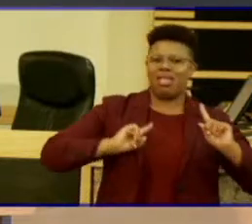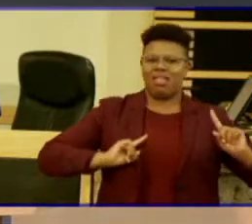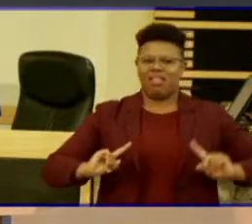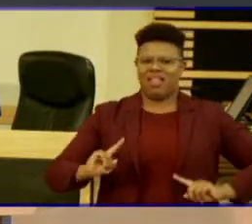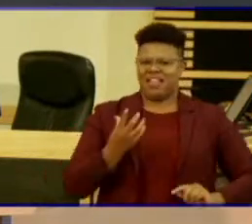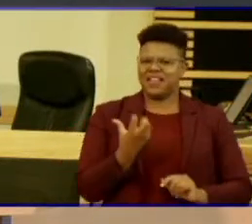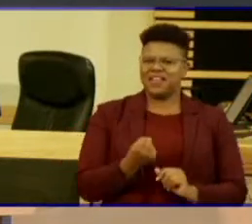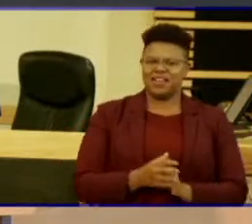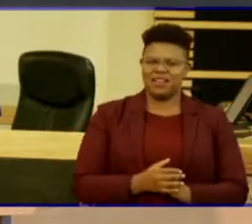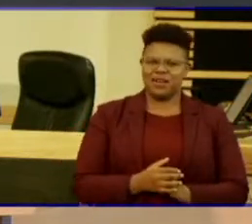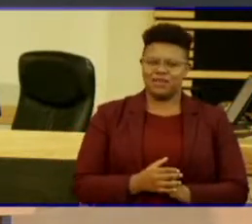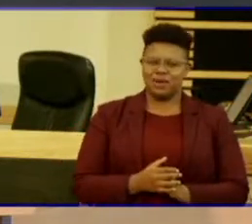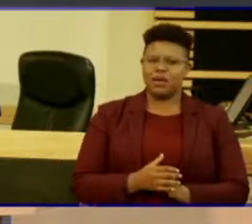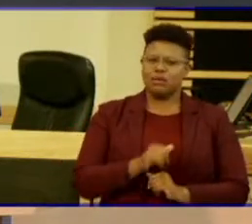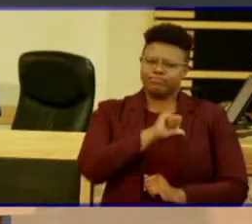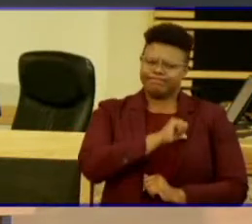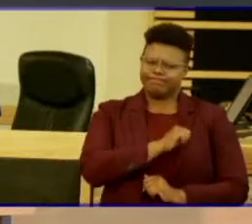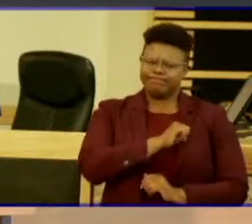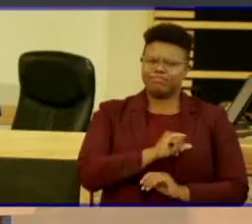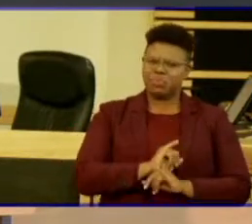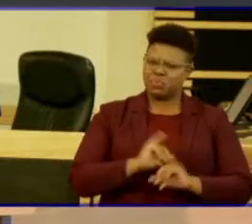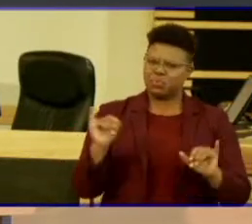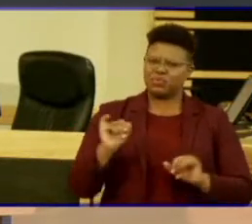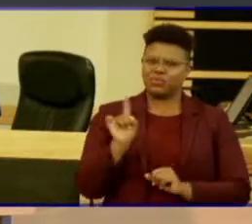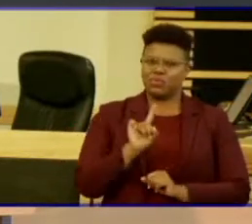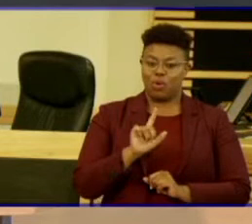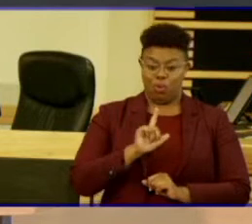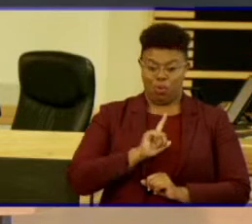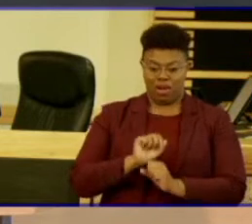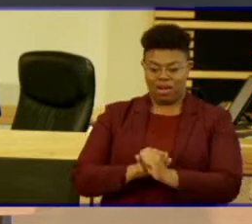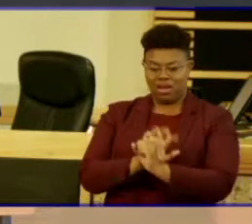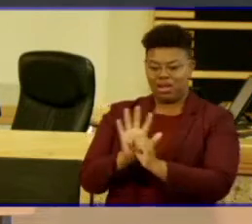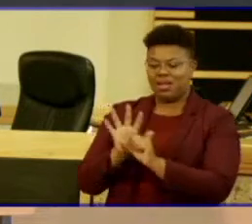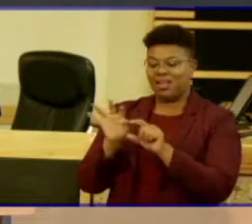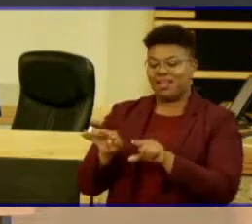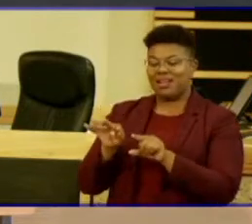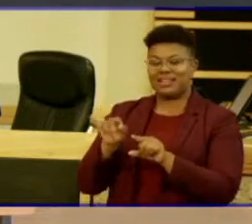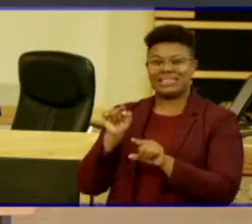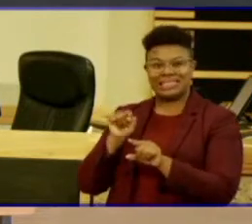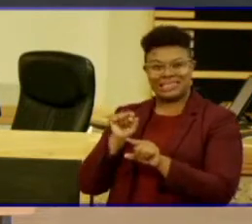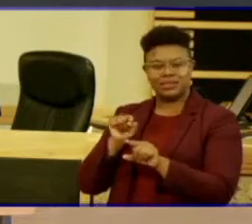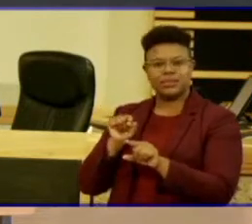ibhlungu esenze yona lentsholongwane ye COVID-19